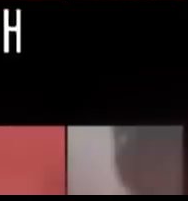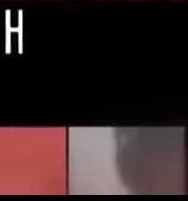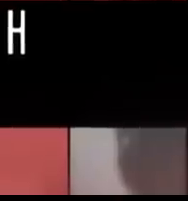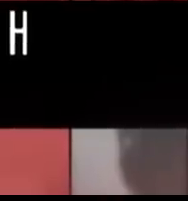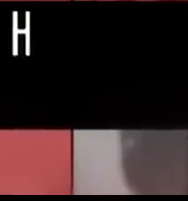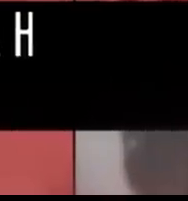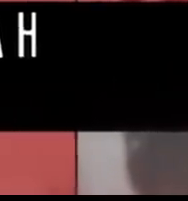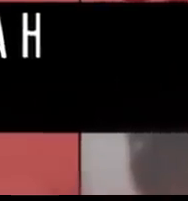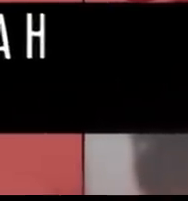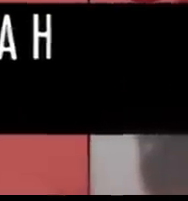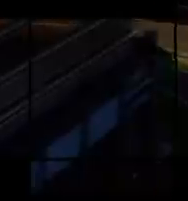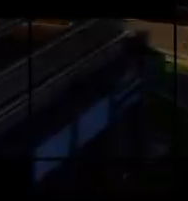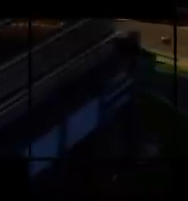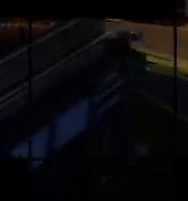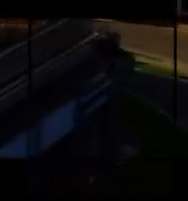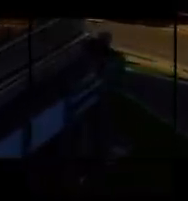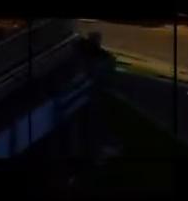grandir. C'est tout ce qu'il faut.